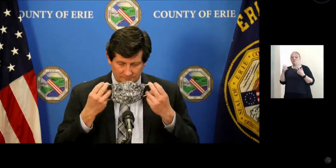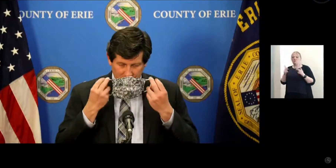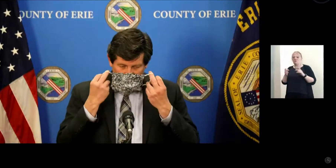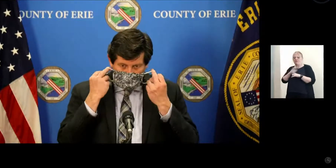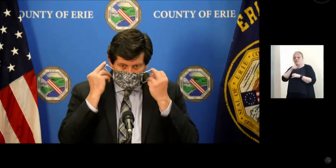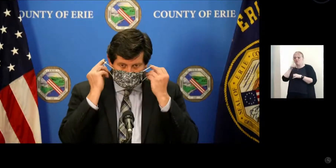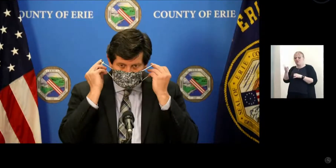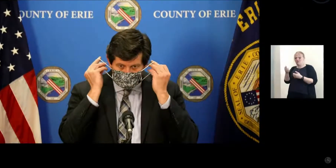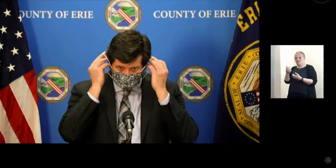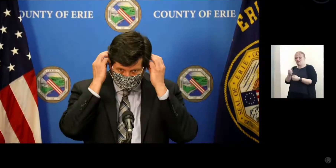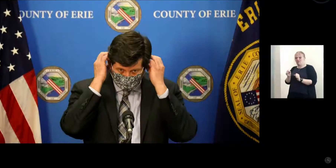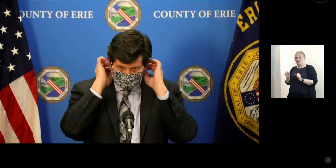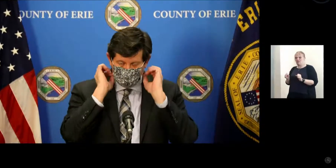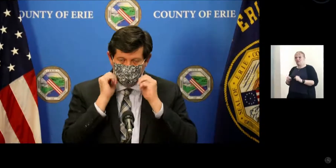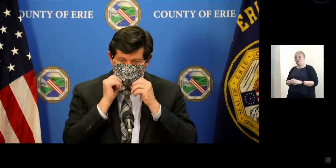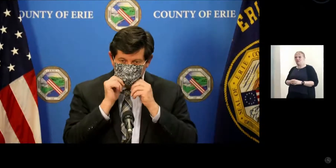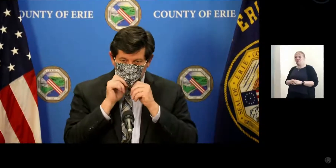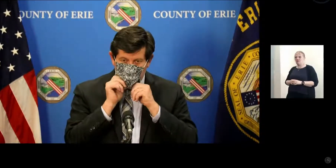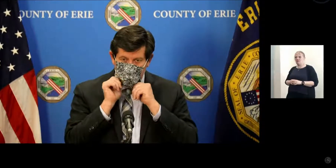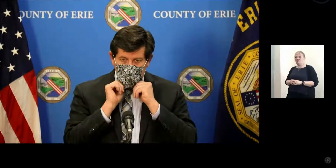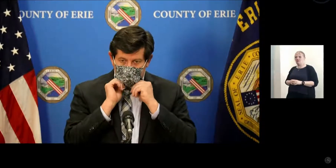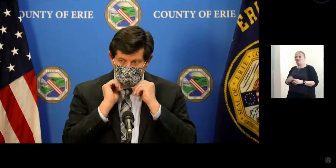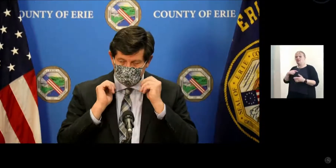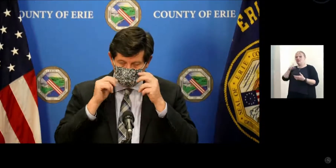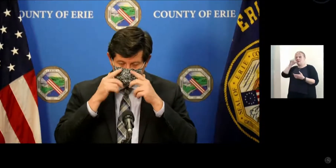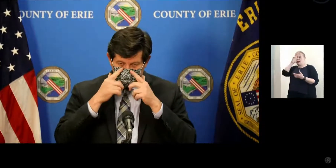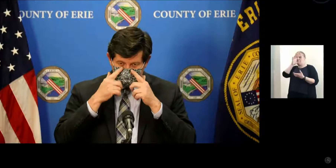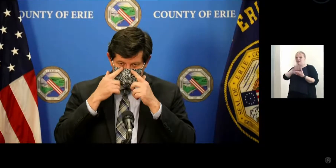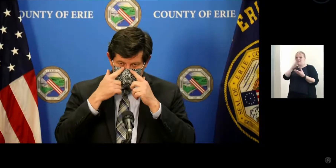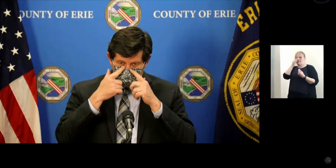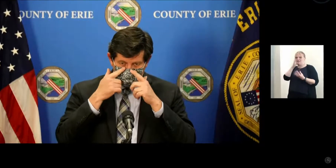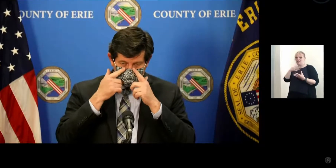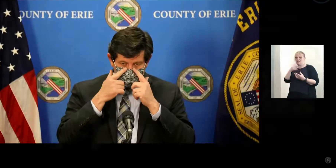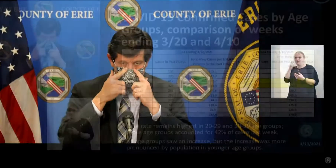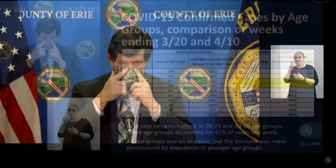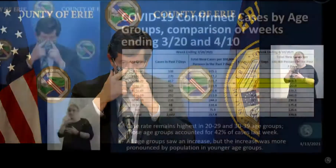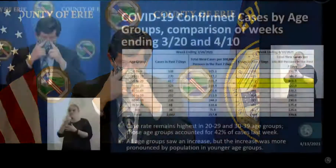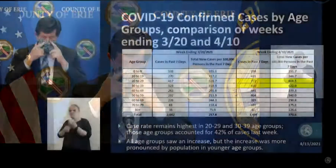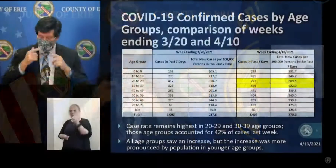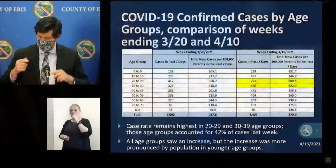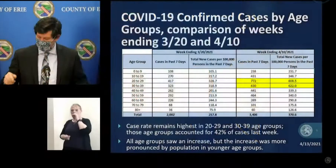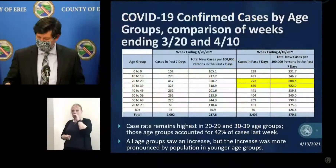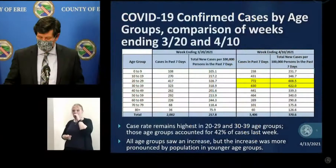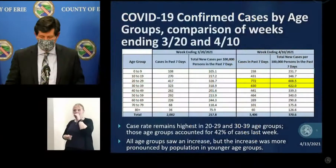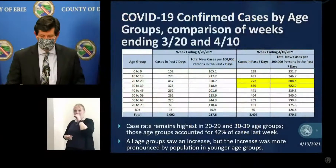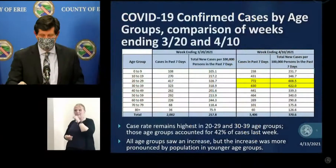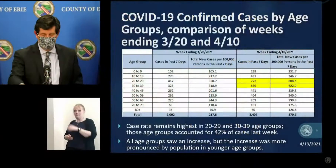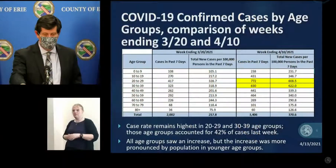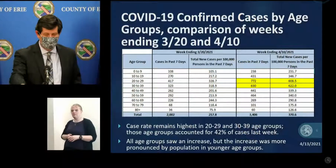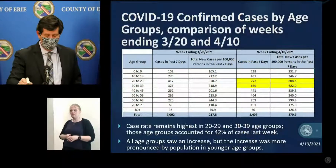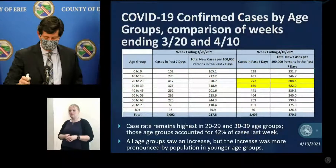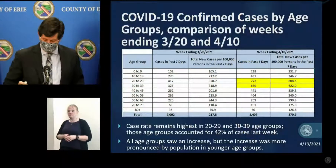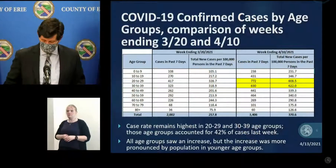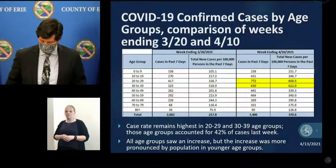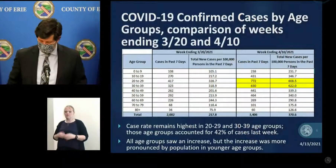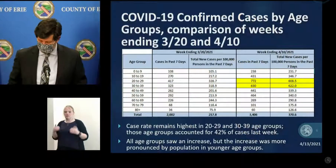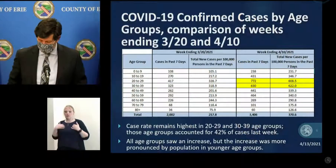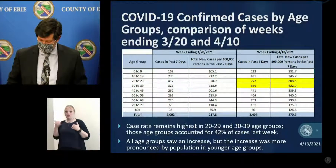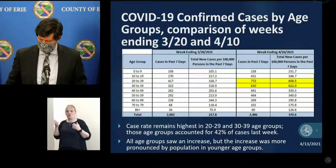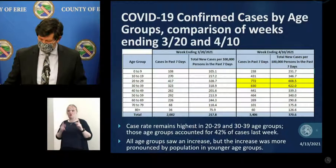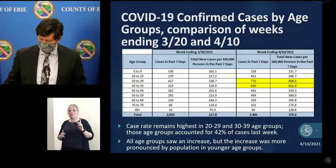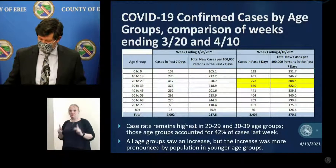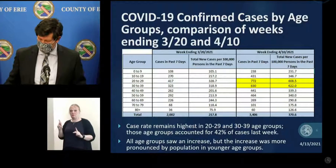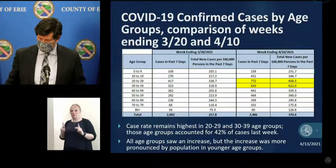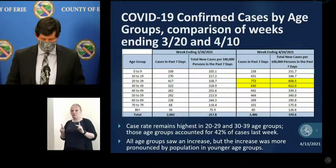safe? I believe that the information I've seen is both, Kelly, that younger people are